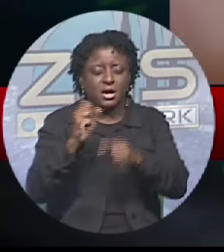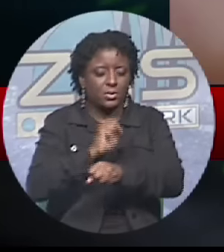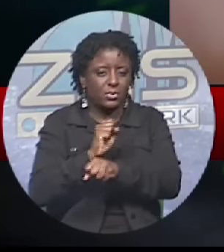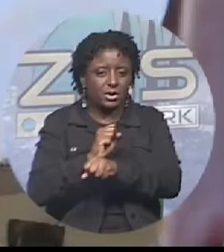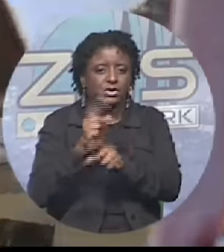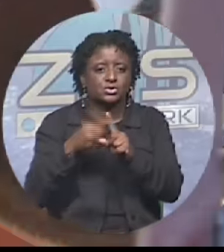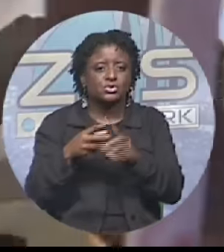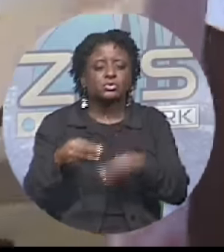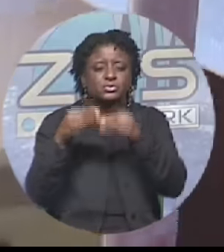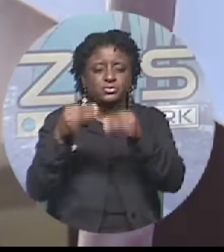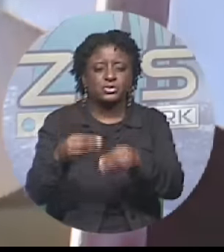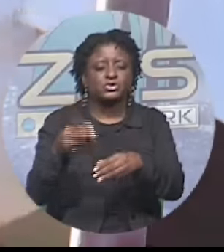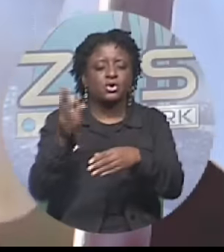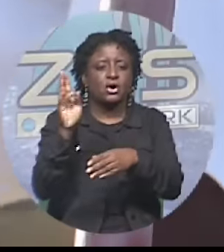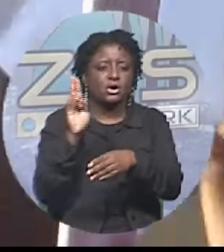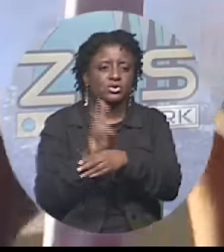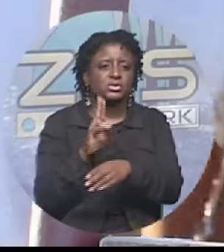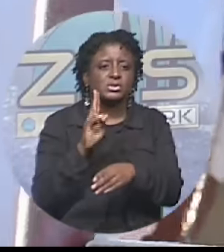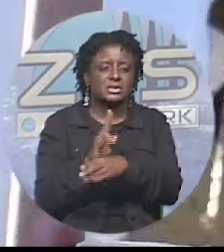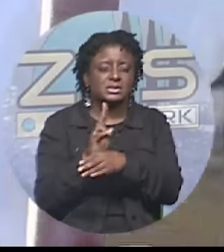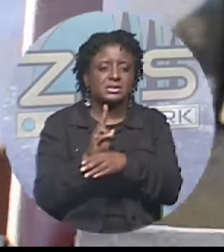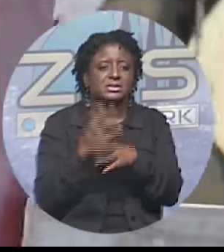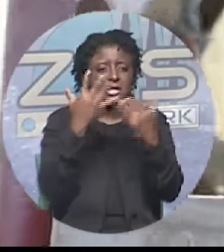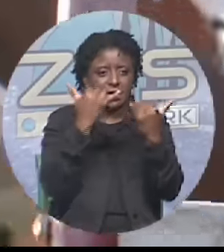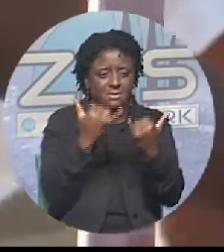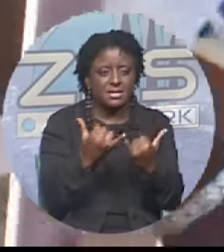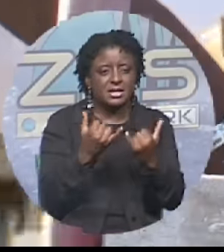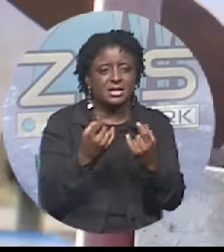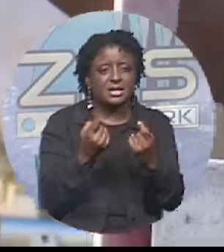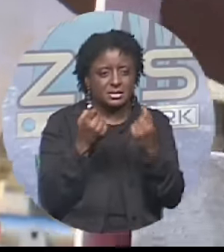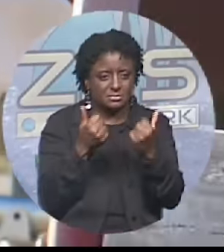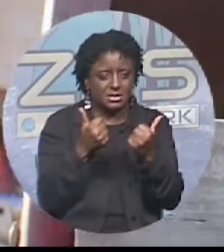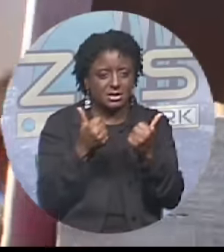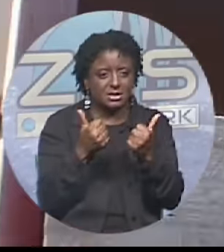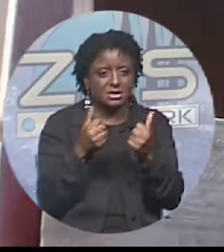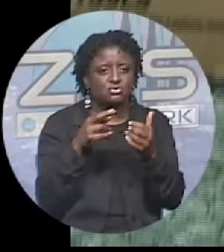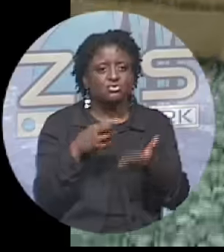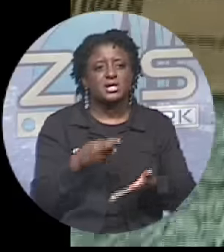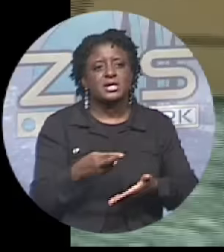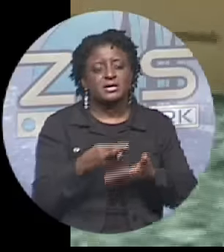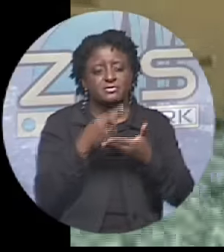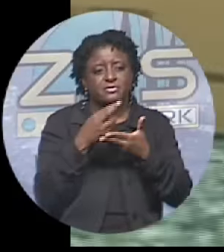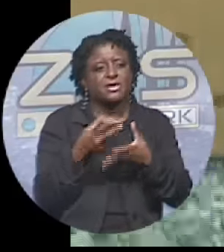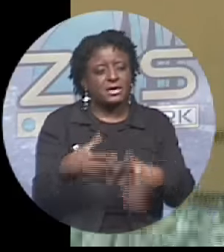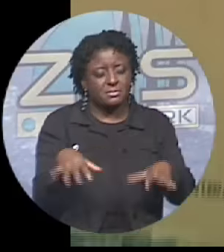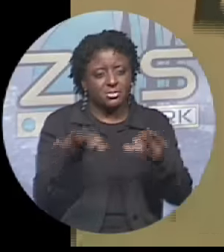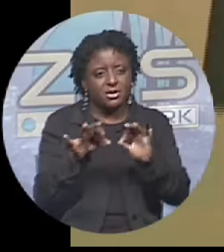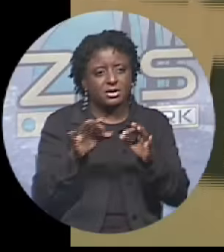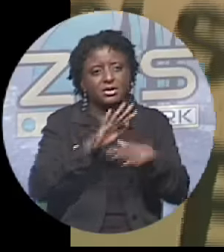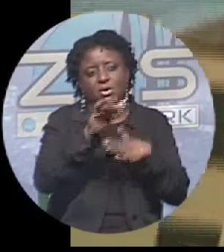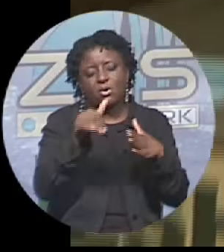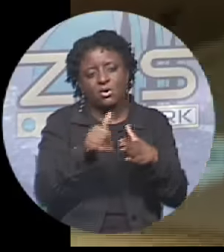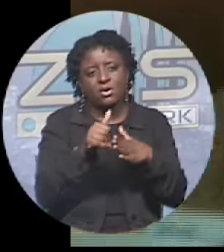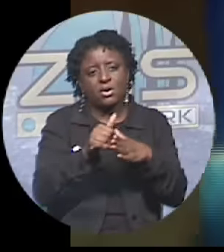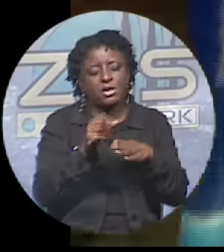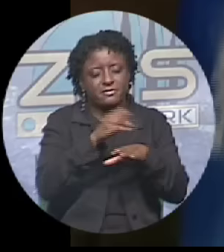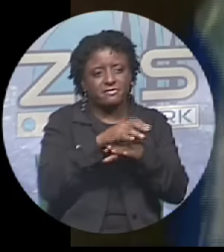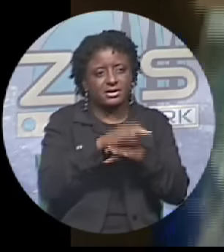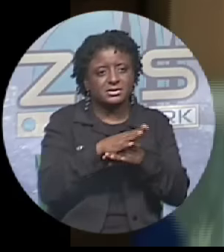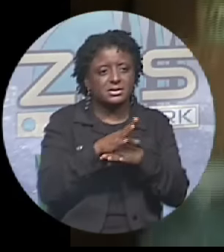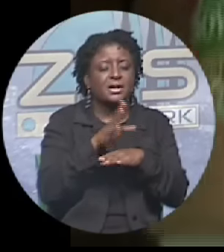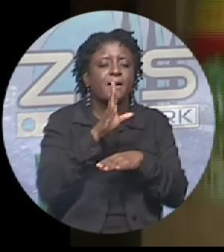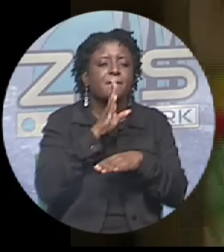restore utilities. But as for immediate relief, the Prime Minister said it's important that all affected will